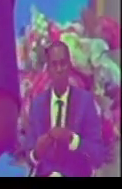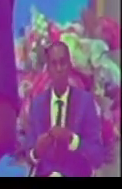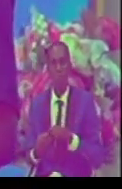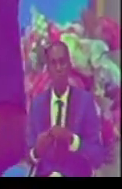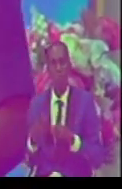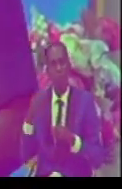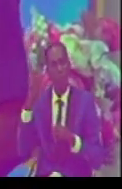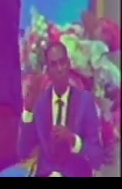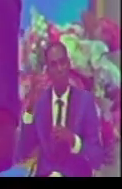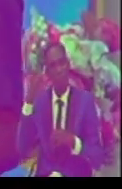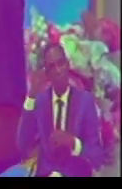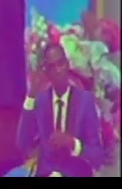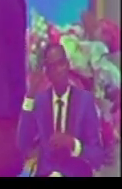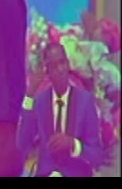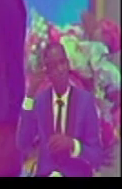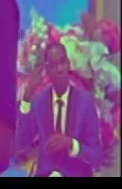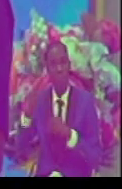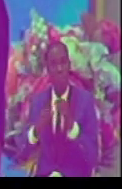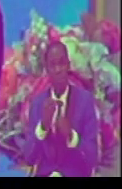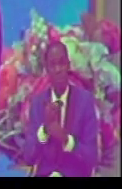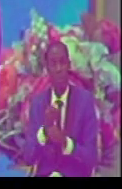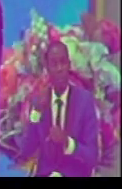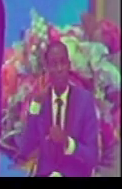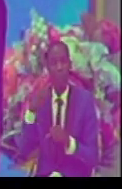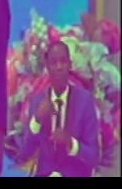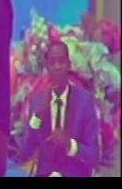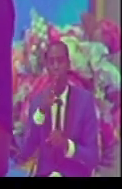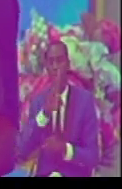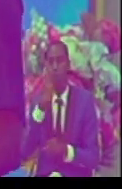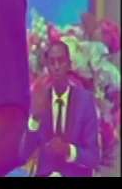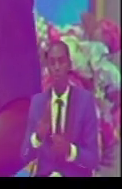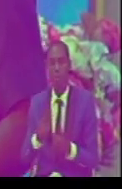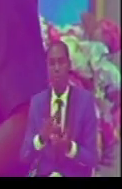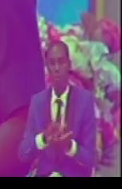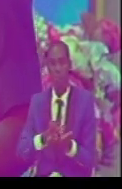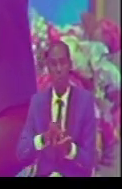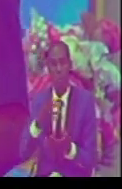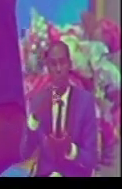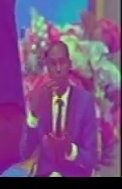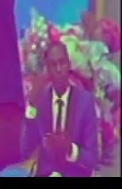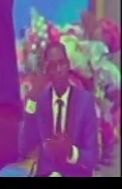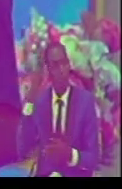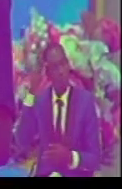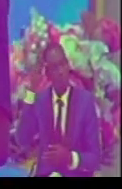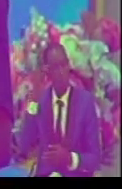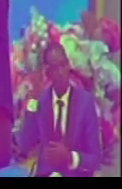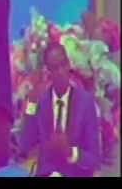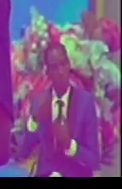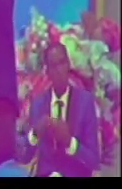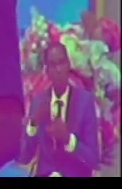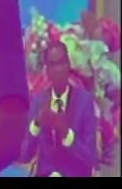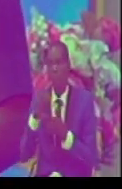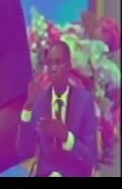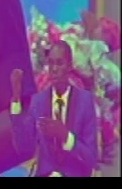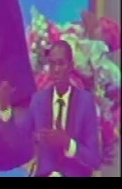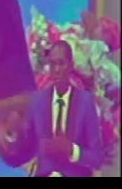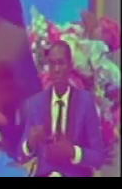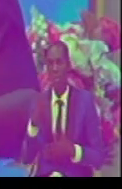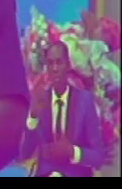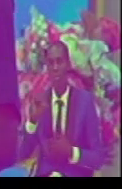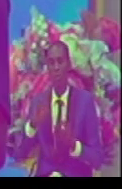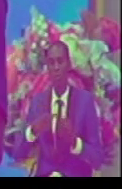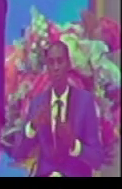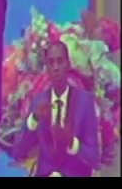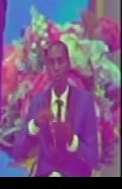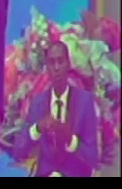some psychiatric illness for 3 years and has been on the psychiatric drugs. But somebody